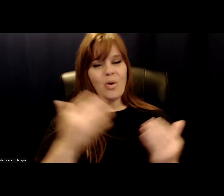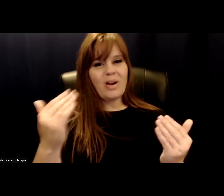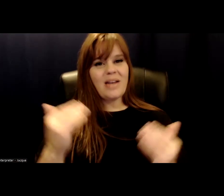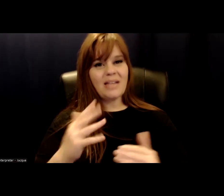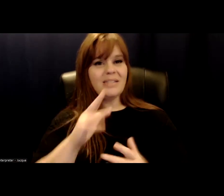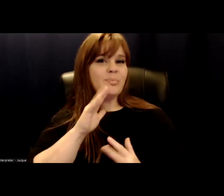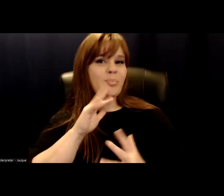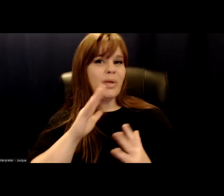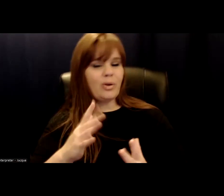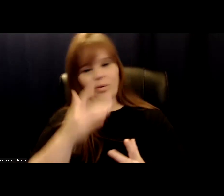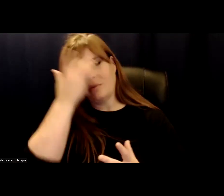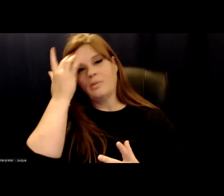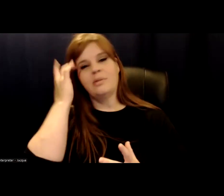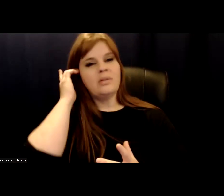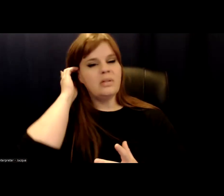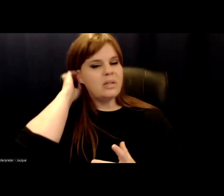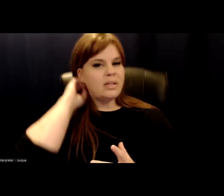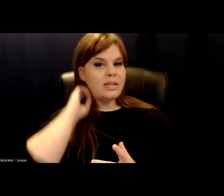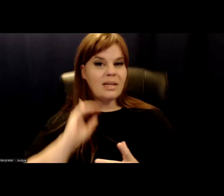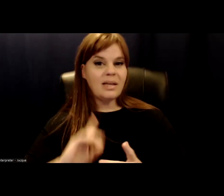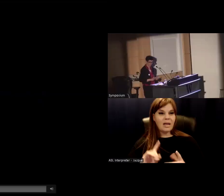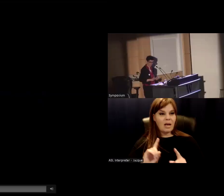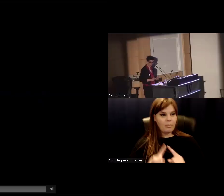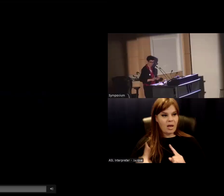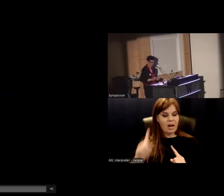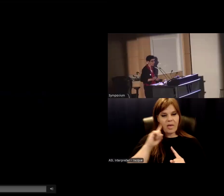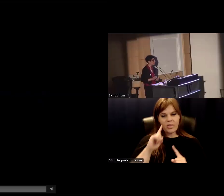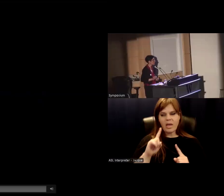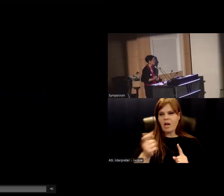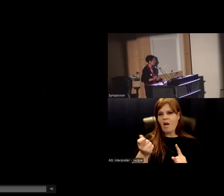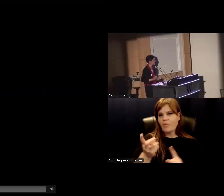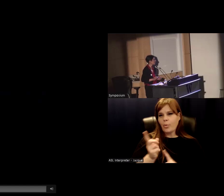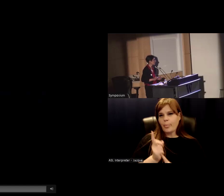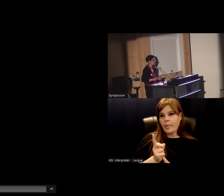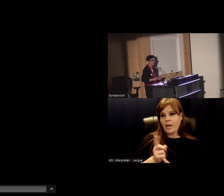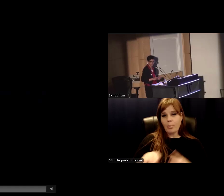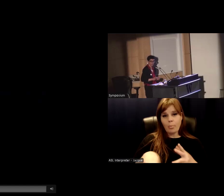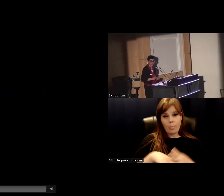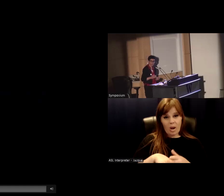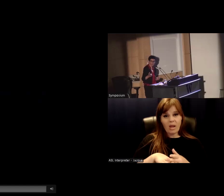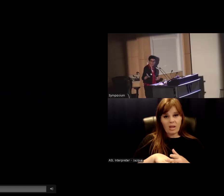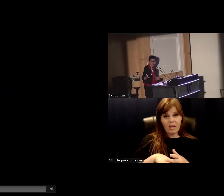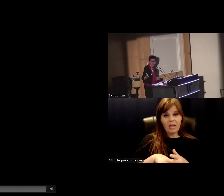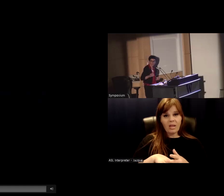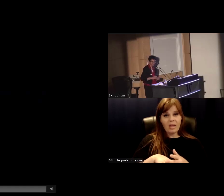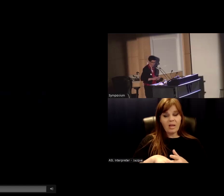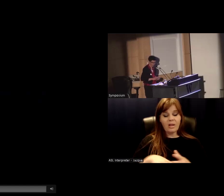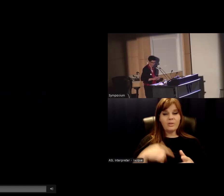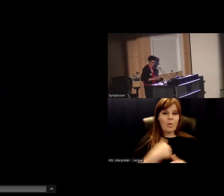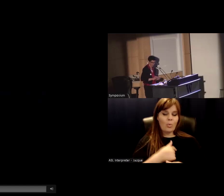speakers. But I think let's take a few minutes break so that we can,